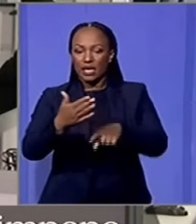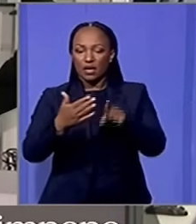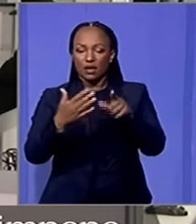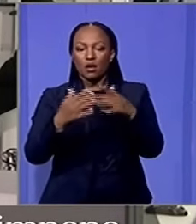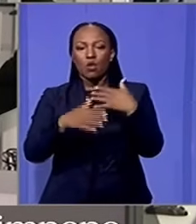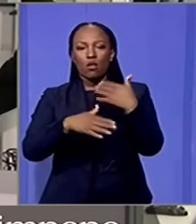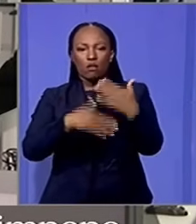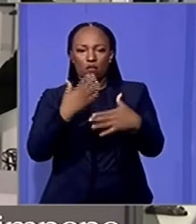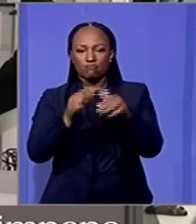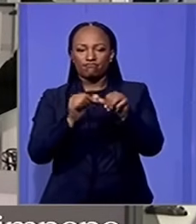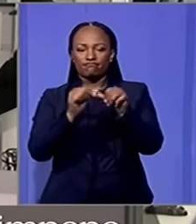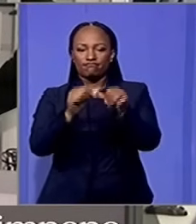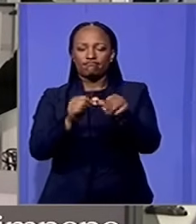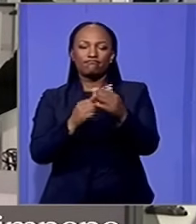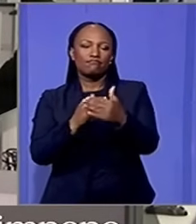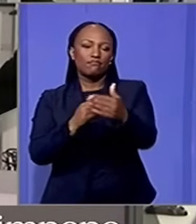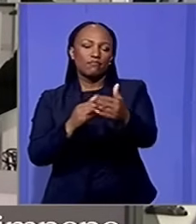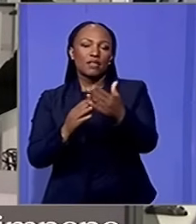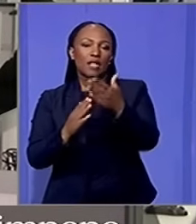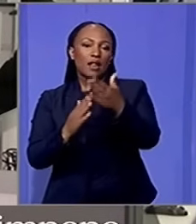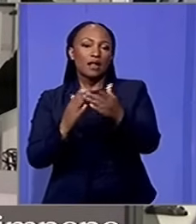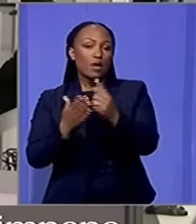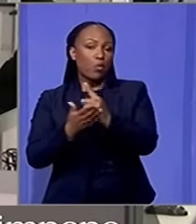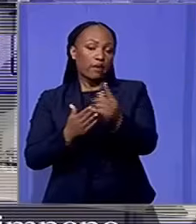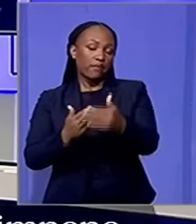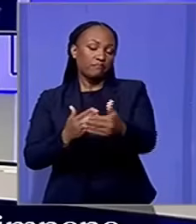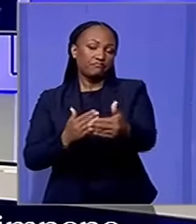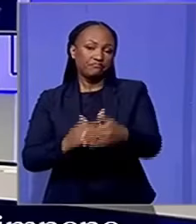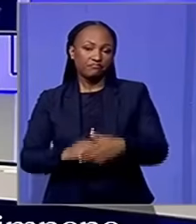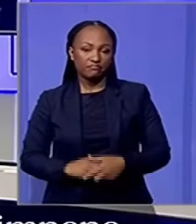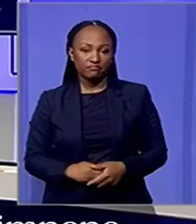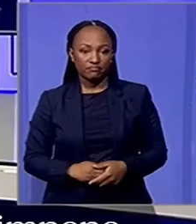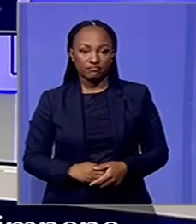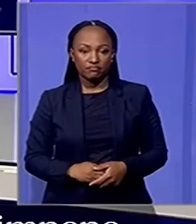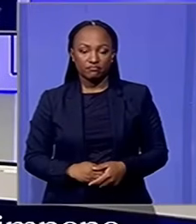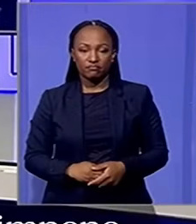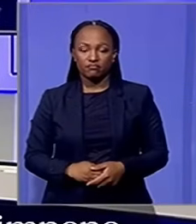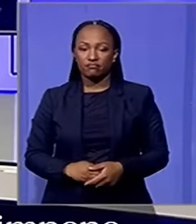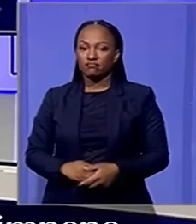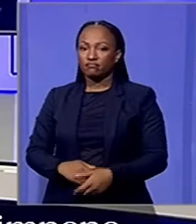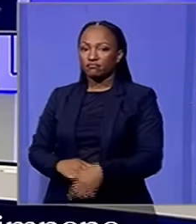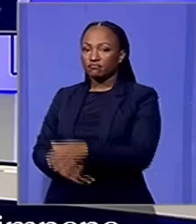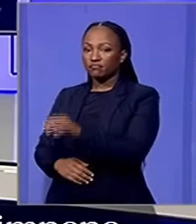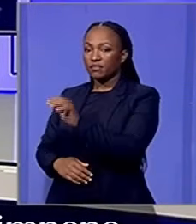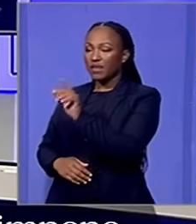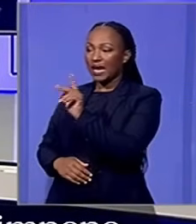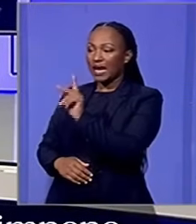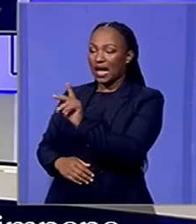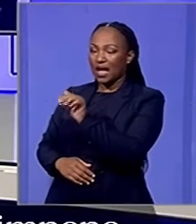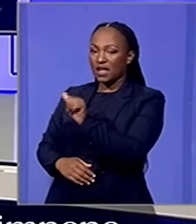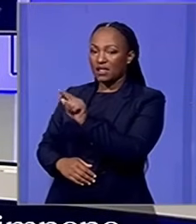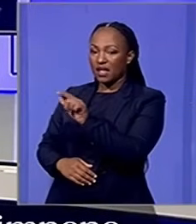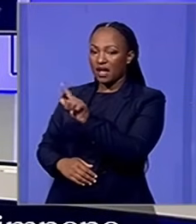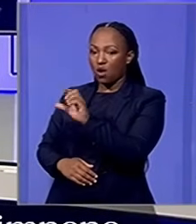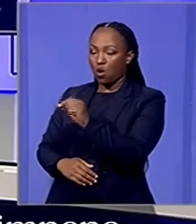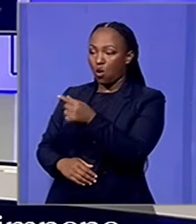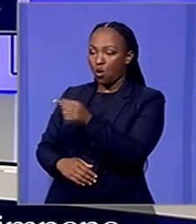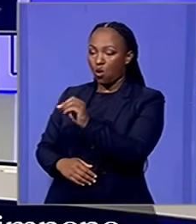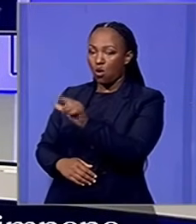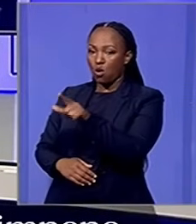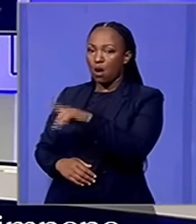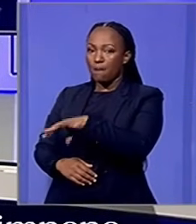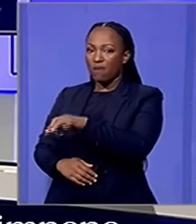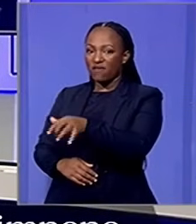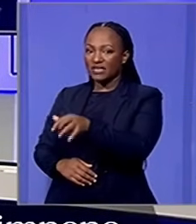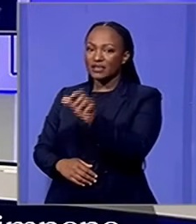go tswelela pele gape mo mafelelong a beke eno. Pele ga fao Katlego ga re lebeletše ka diprovinceng tše dingwe ka ntle